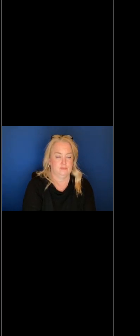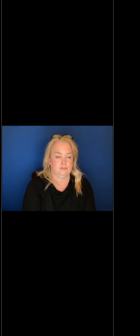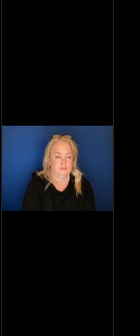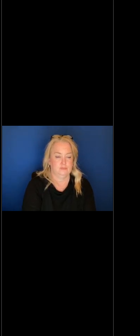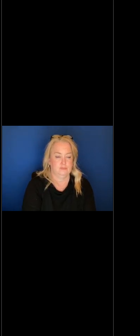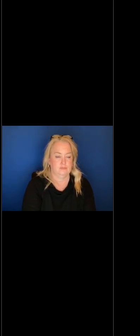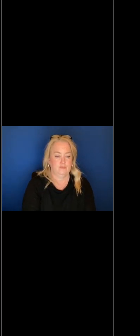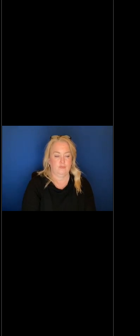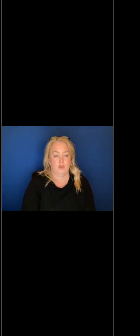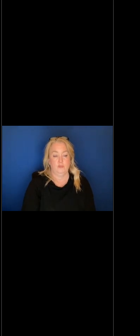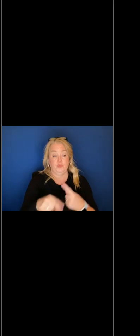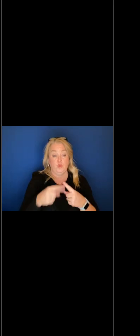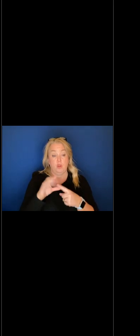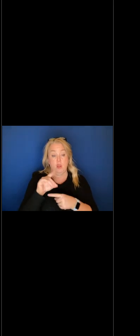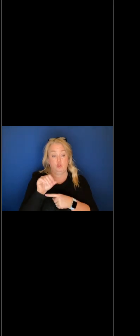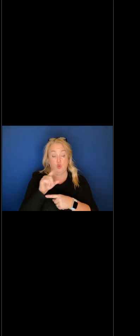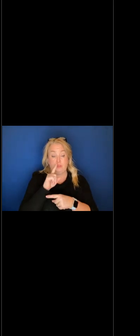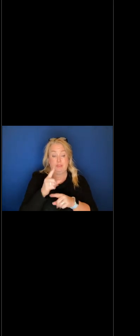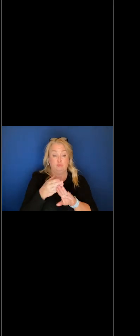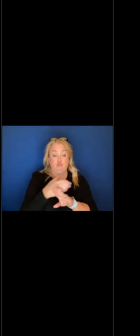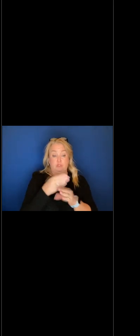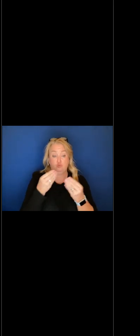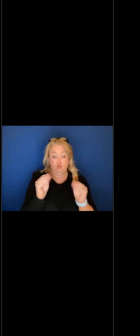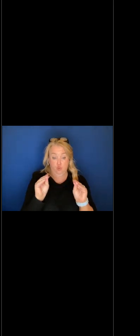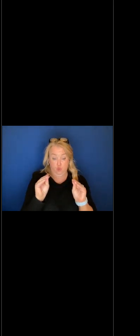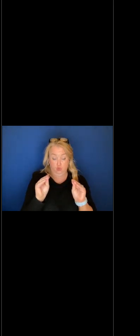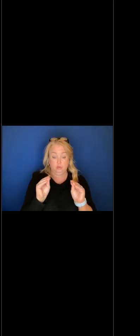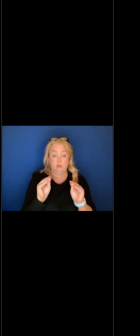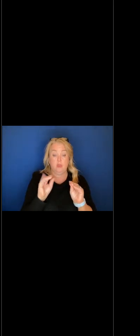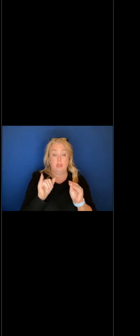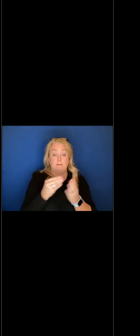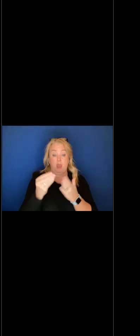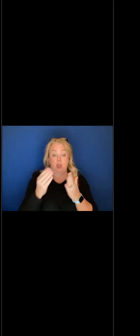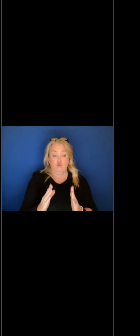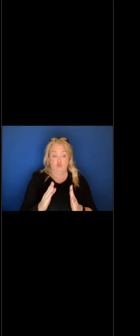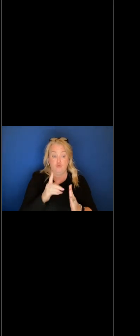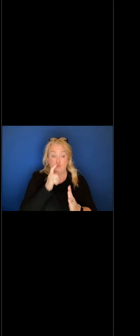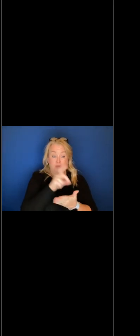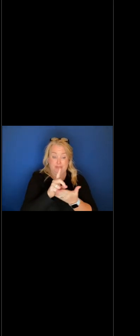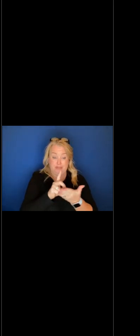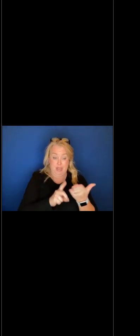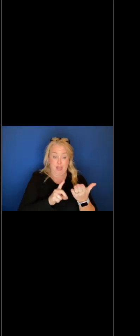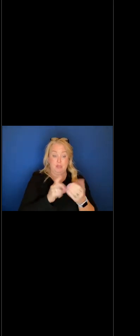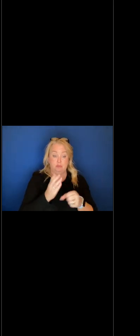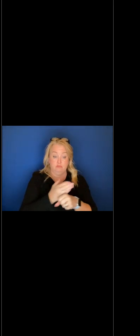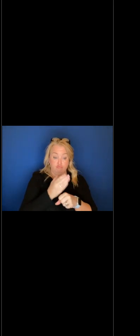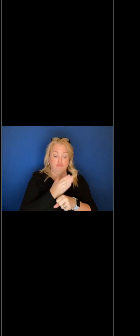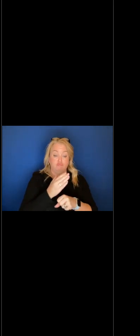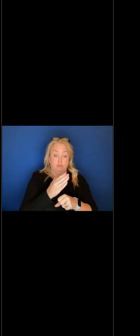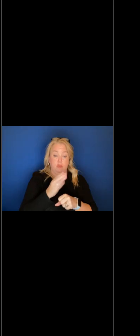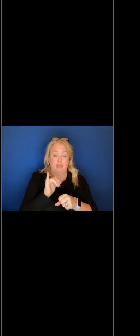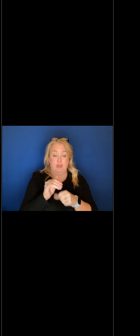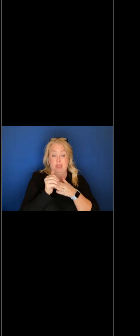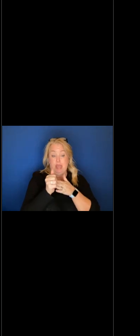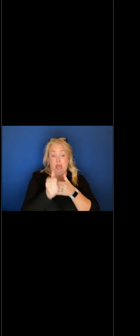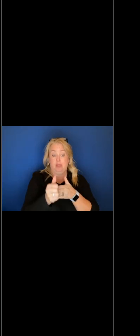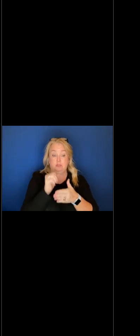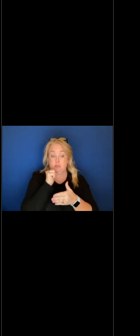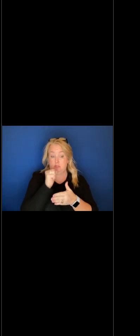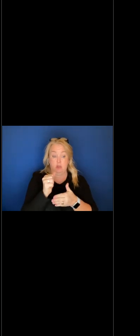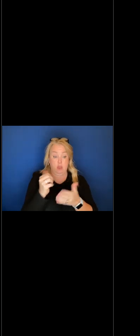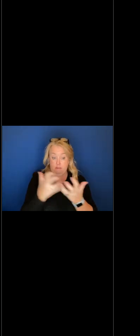condo is pre-sold as a shell, and the buyer designs and constructs the interior, the guidelines are not applied. Is it